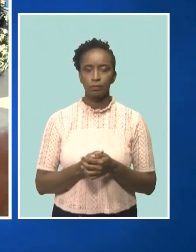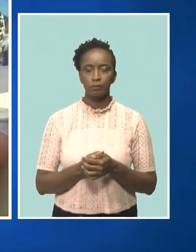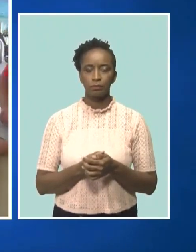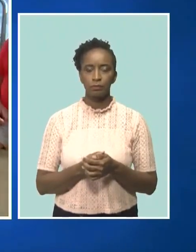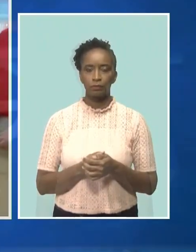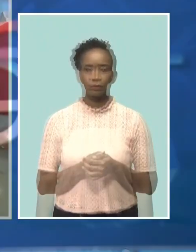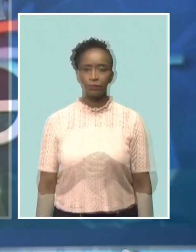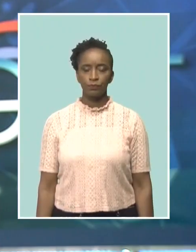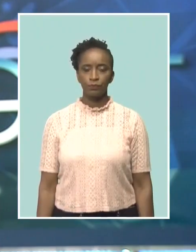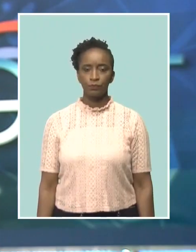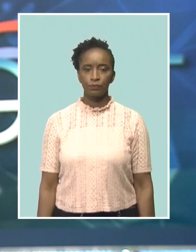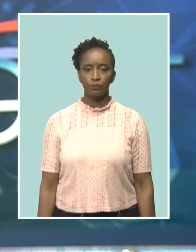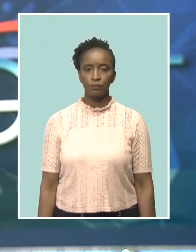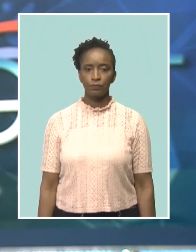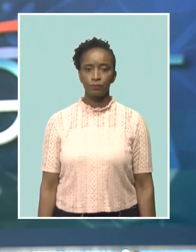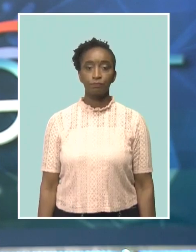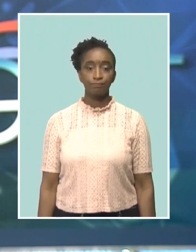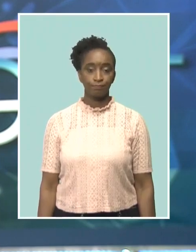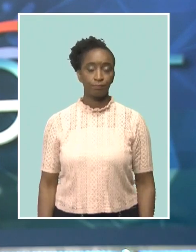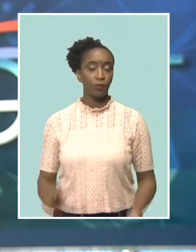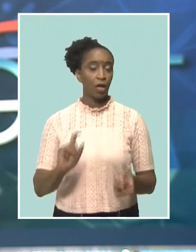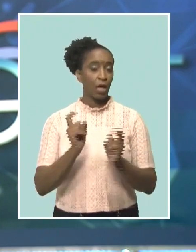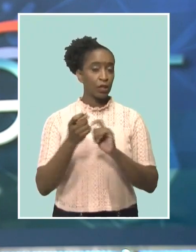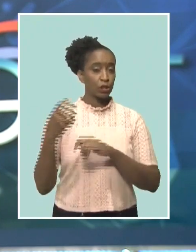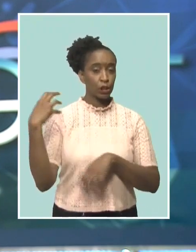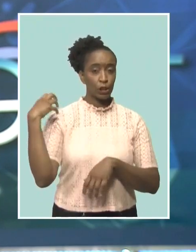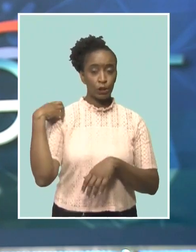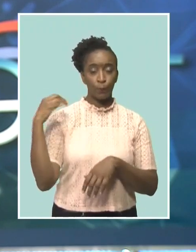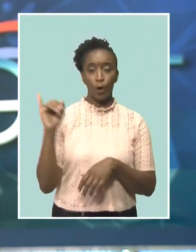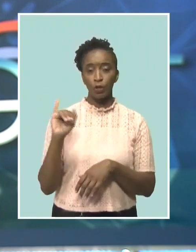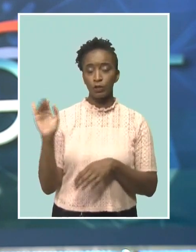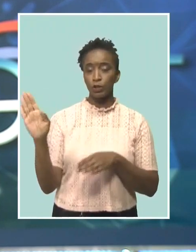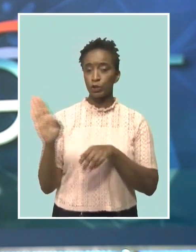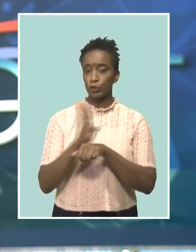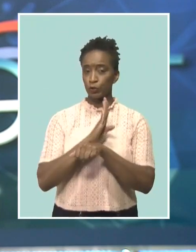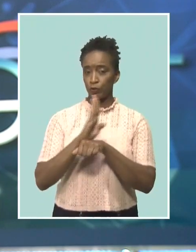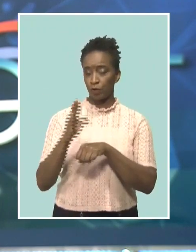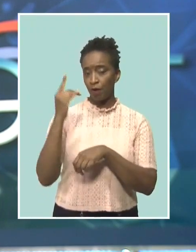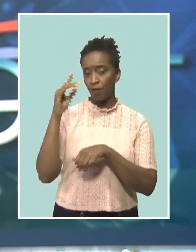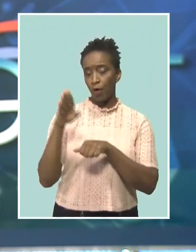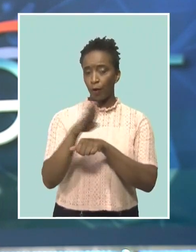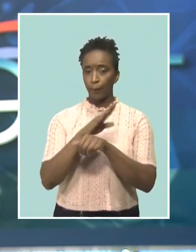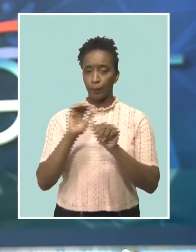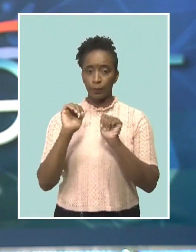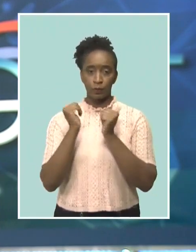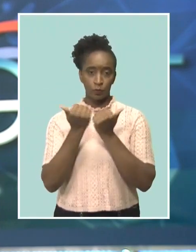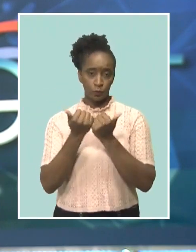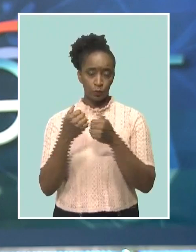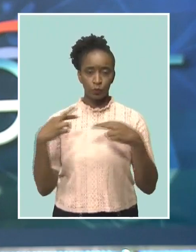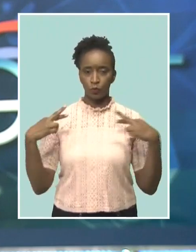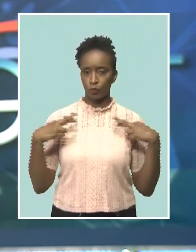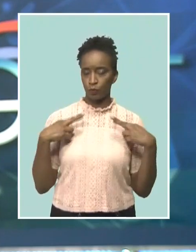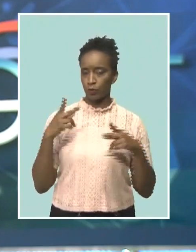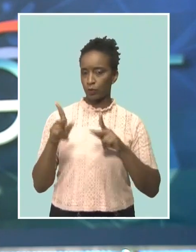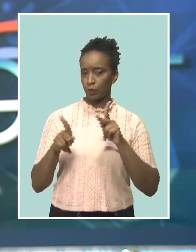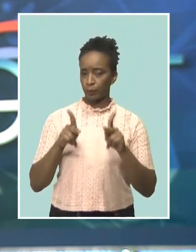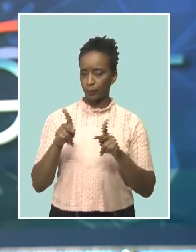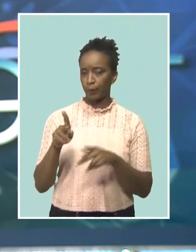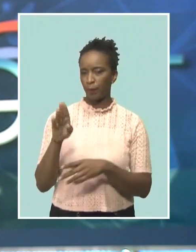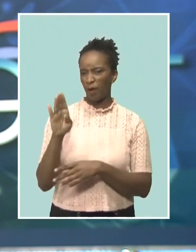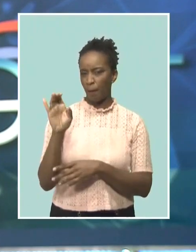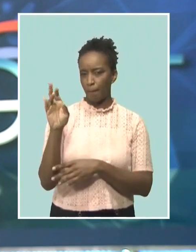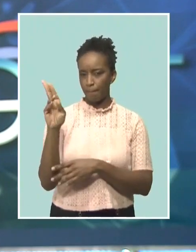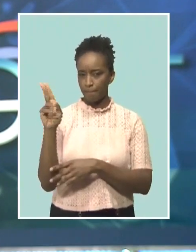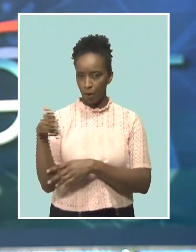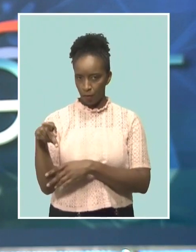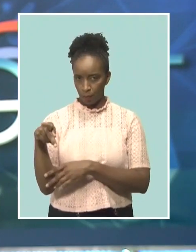Report. A change in the lead insurer of the Barbados Association of Retired Persons, BARP, is on the cards.